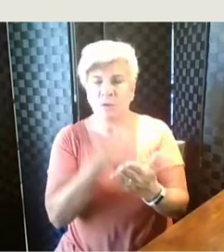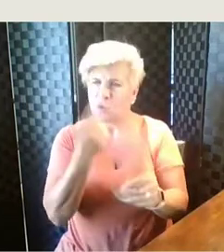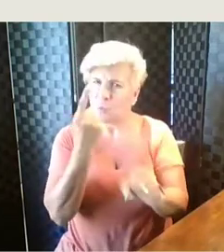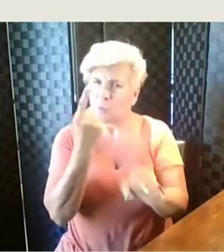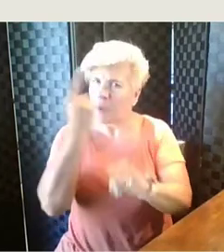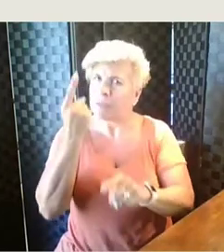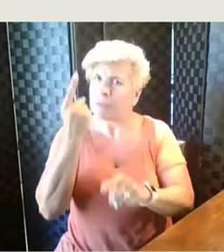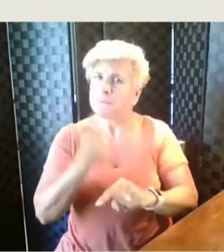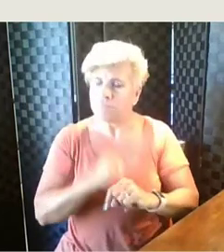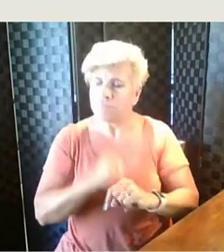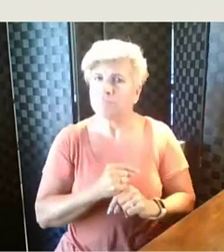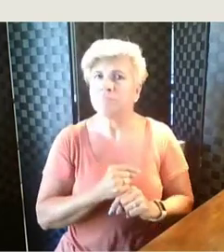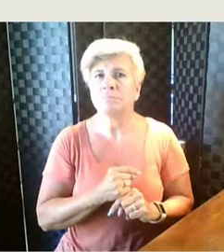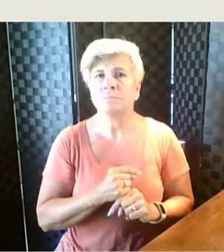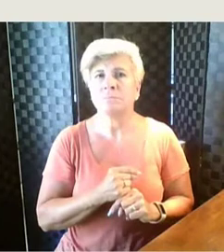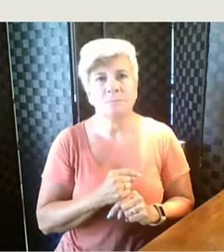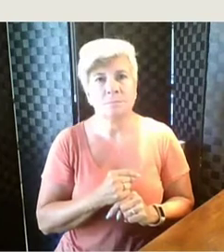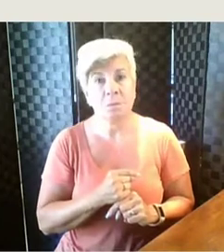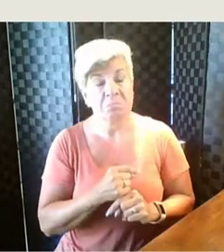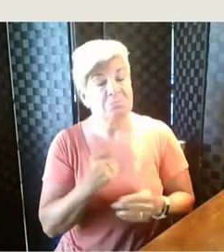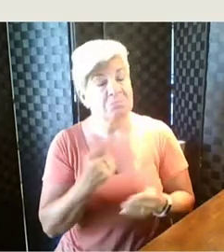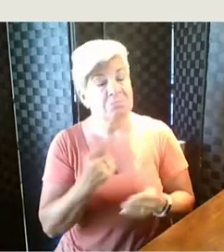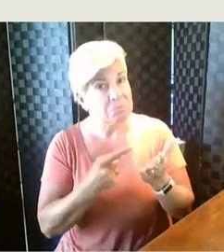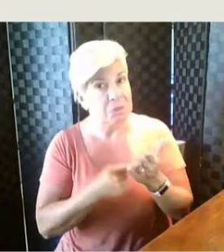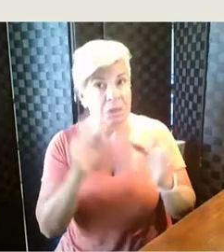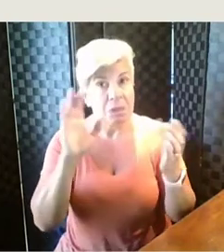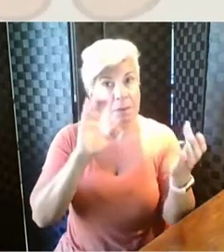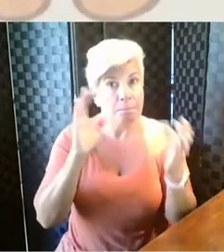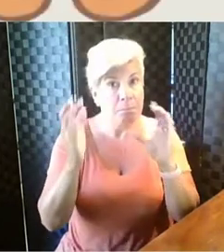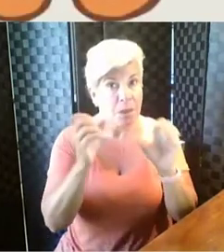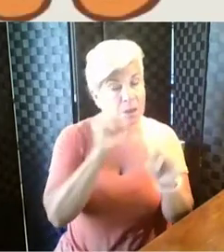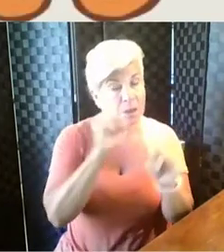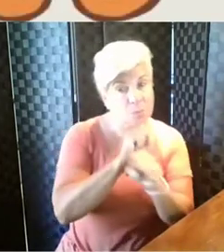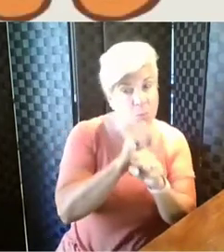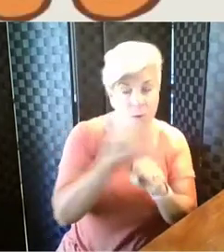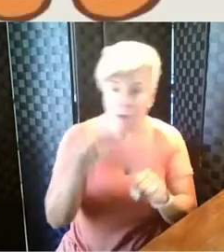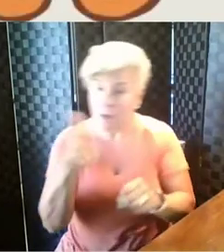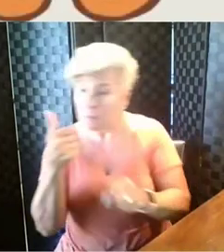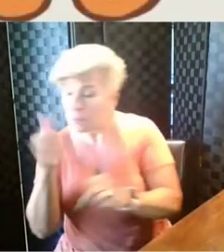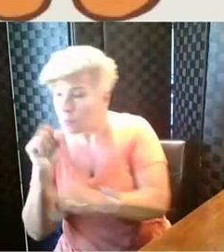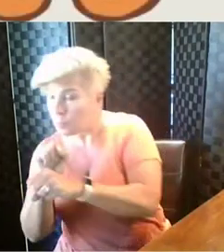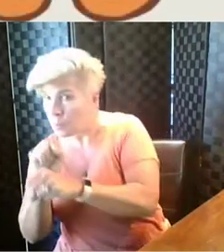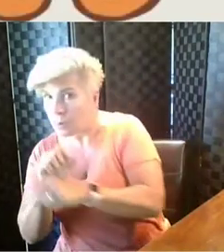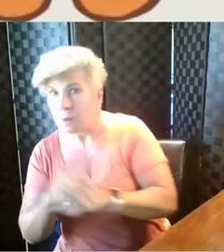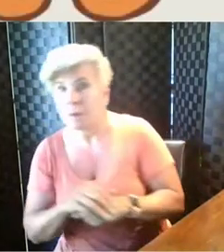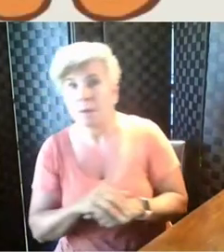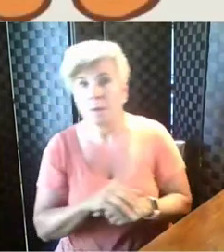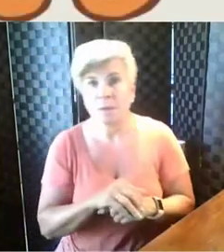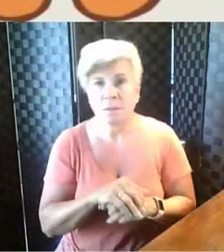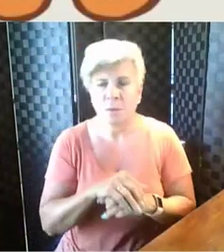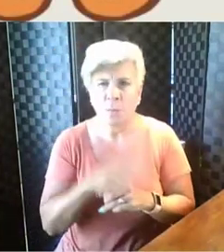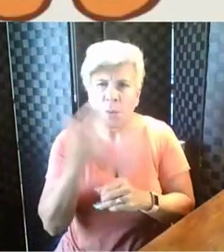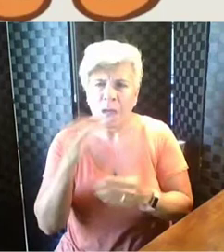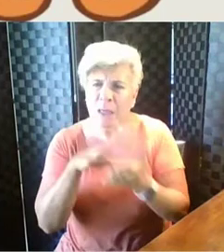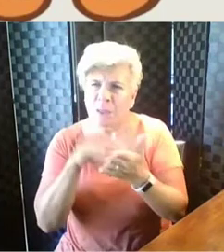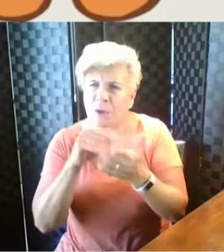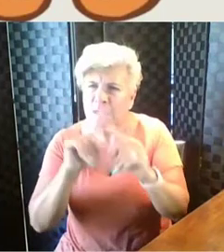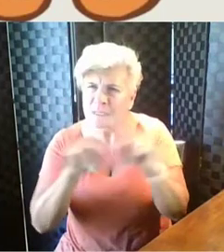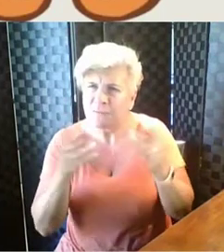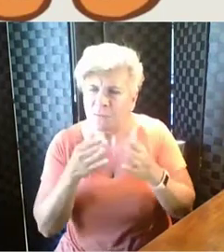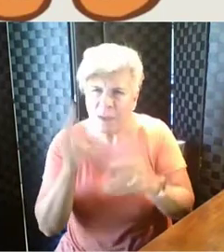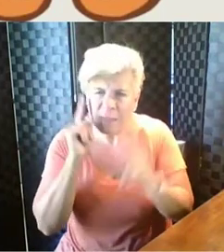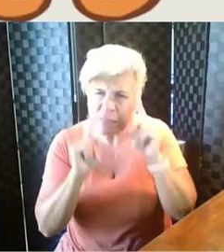and teachers you're correct. Other times we compare our strategies with other students to learn a different way to think about the